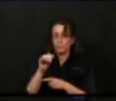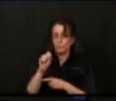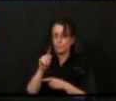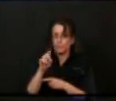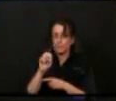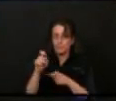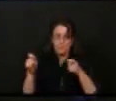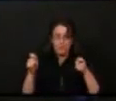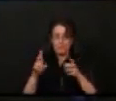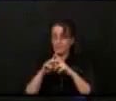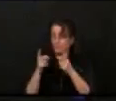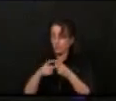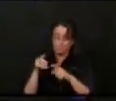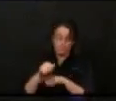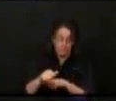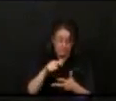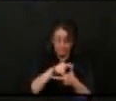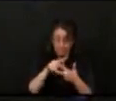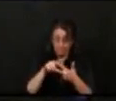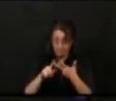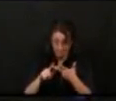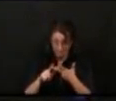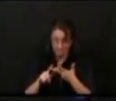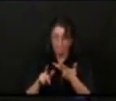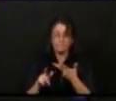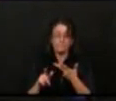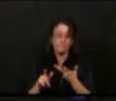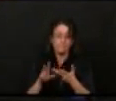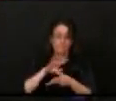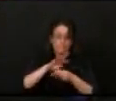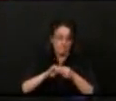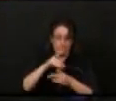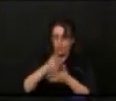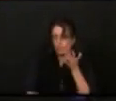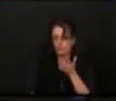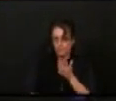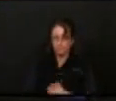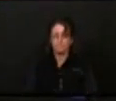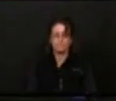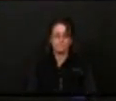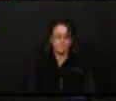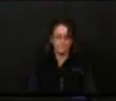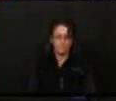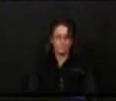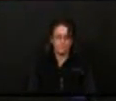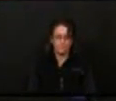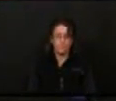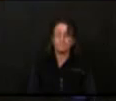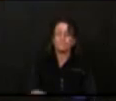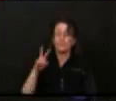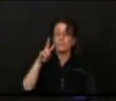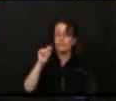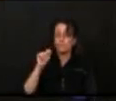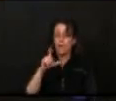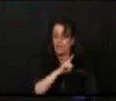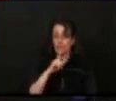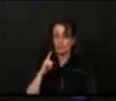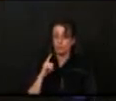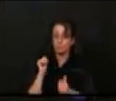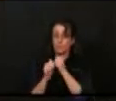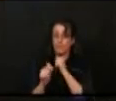been adopted by the Vermont legislature, as of the beginning of the coming fiscal